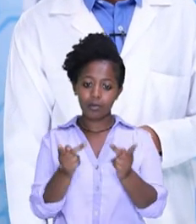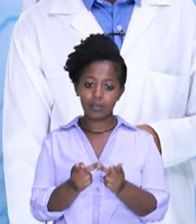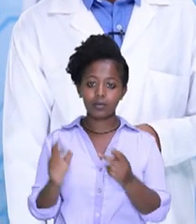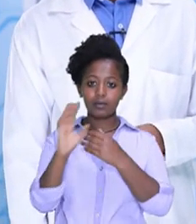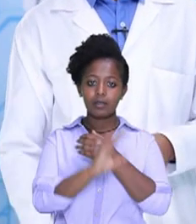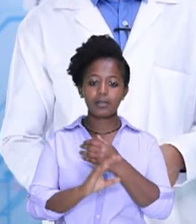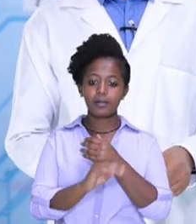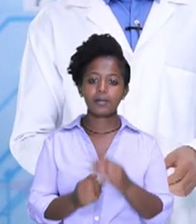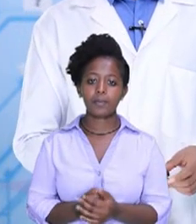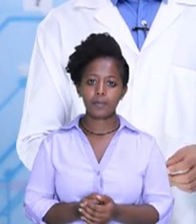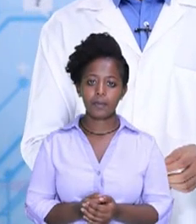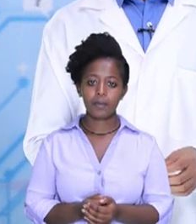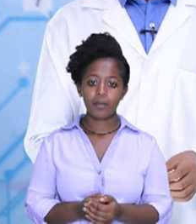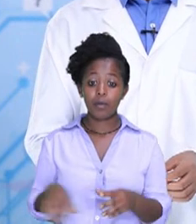country.